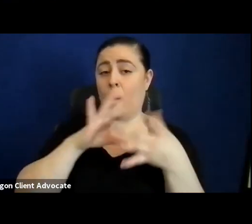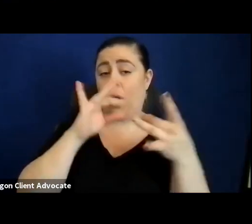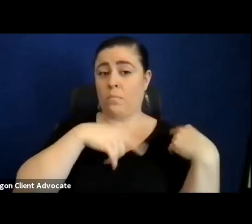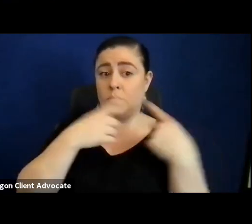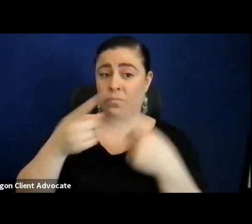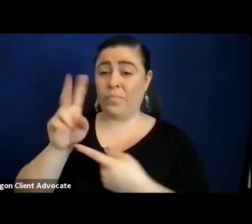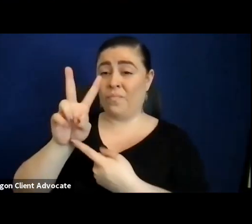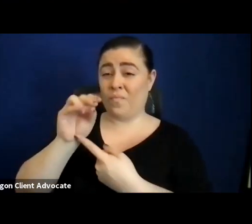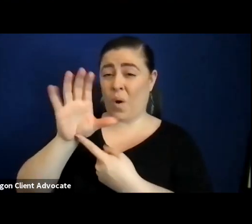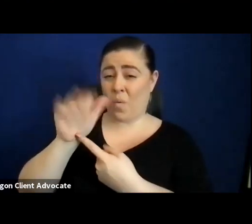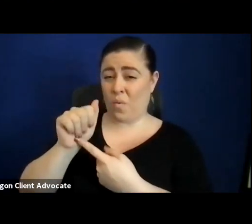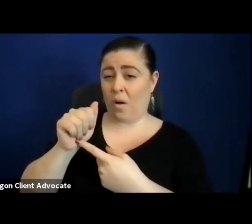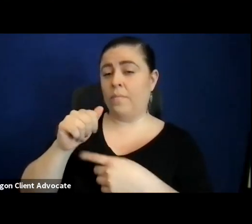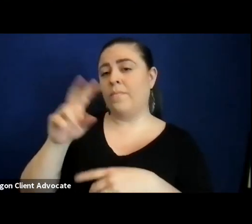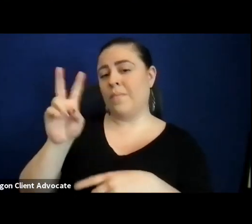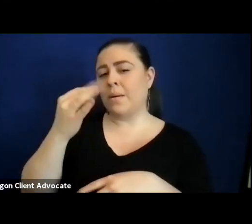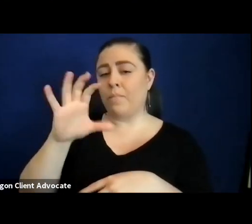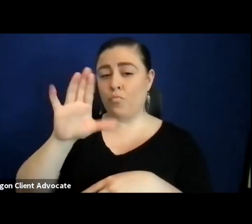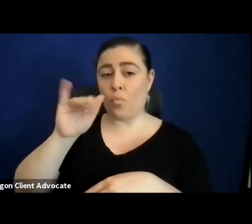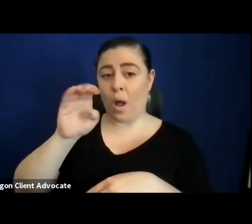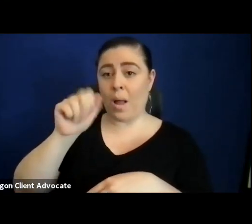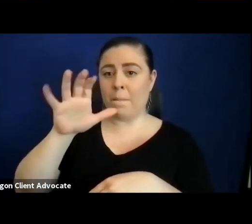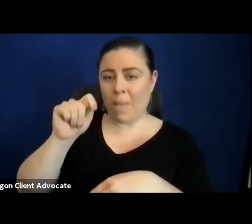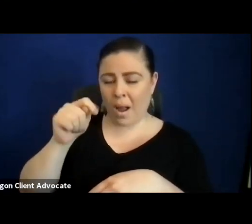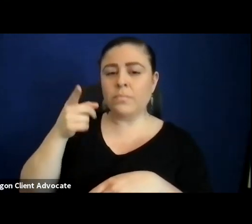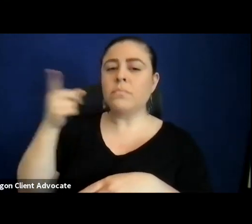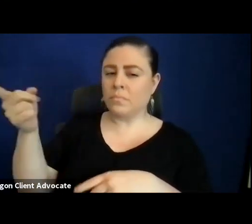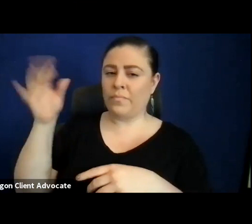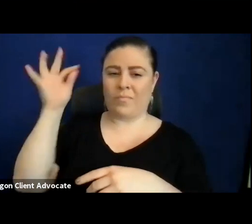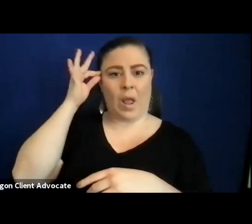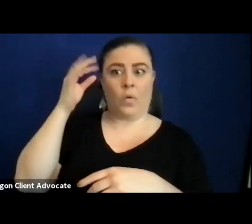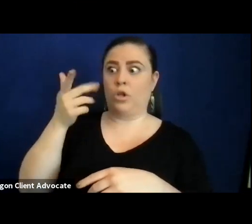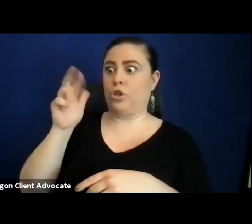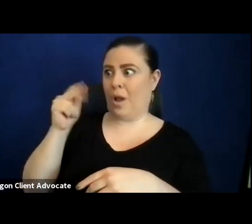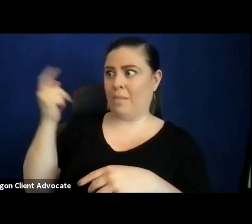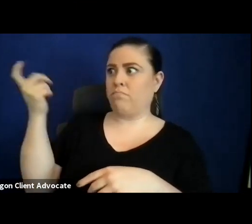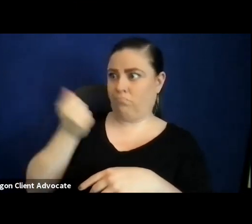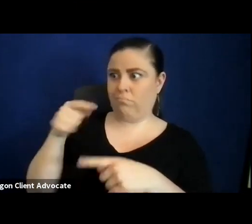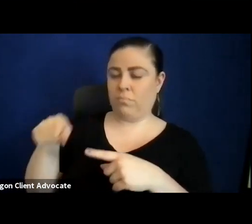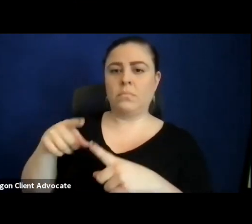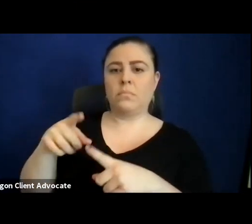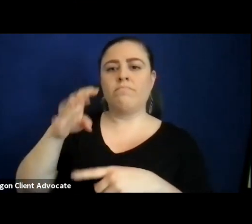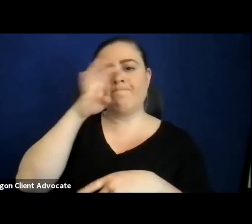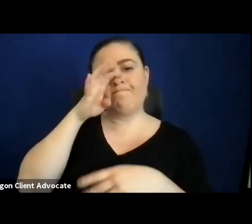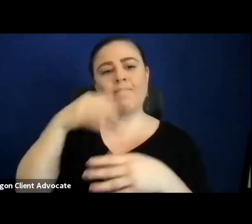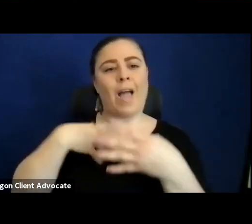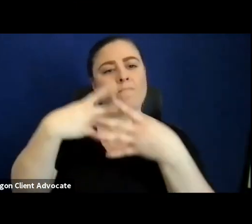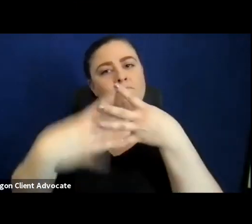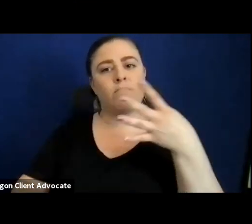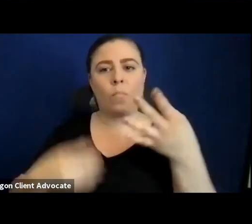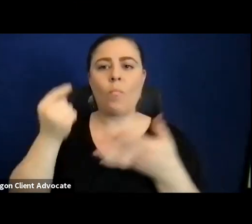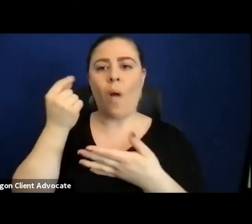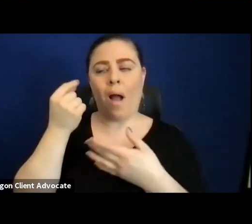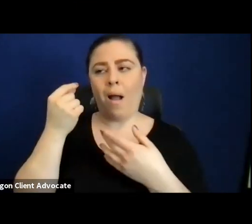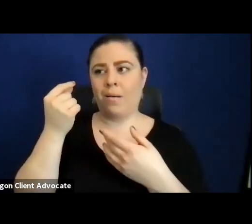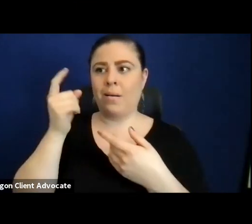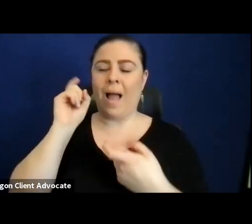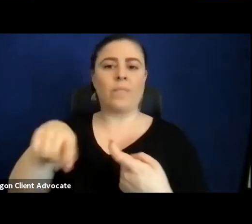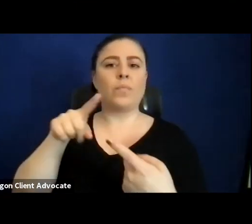And like we already mentioned, VOCA, Victims of Crime Act, is a federal grant that we get